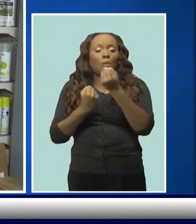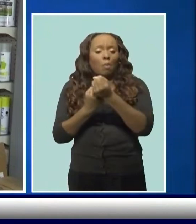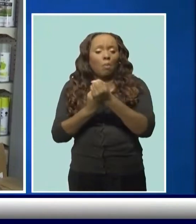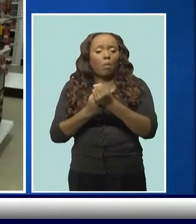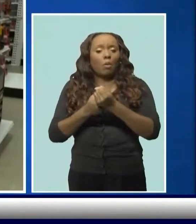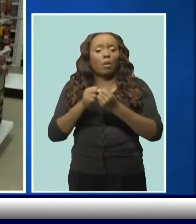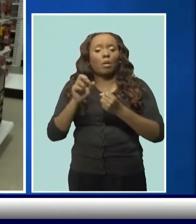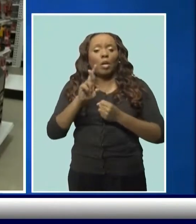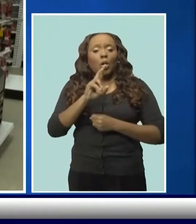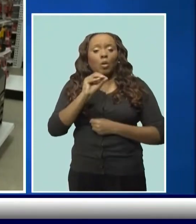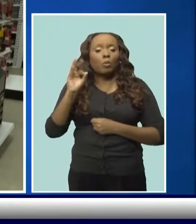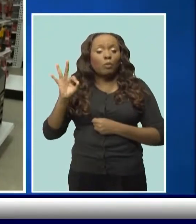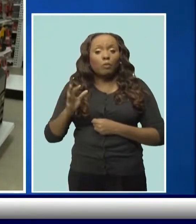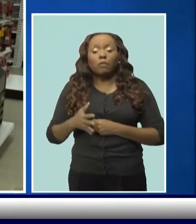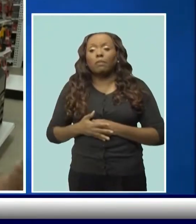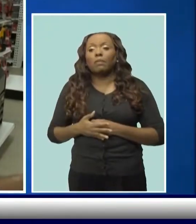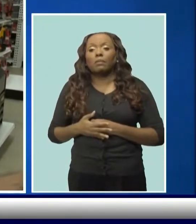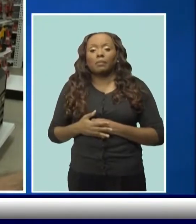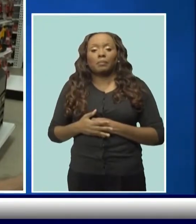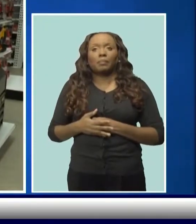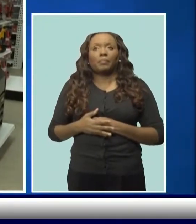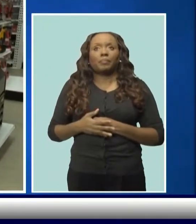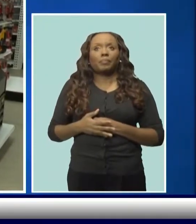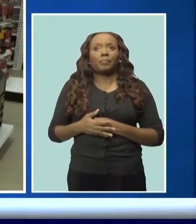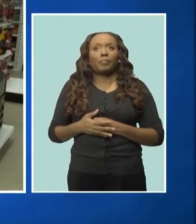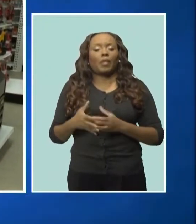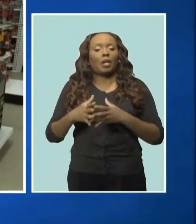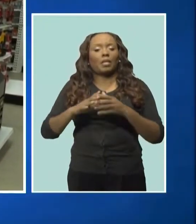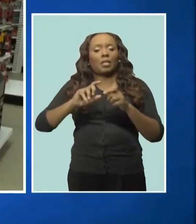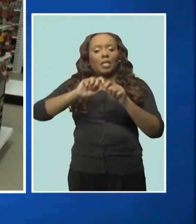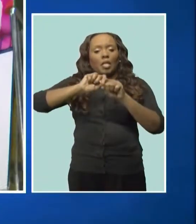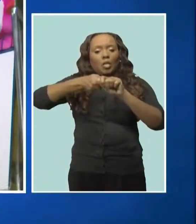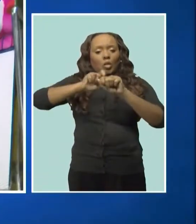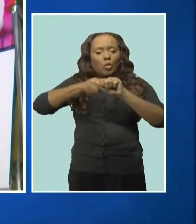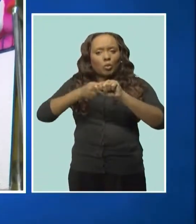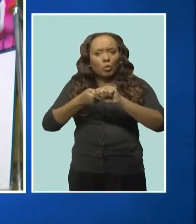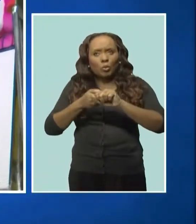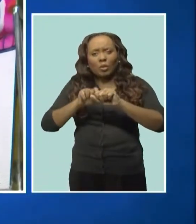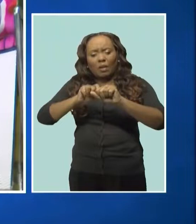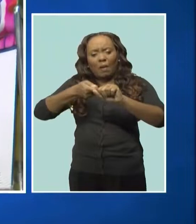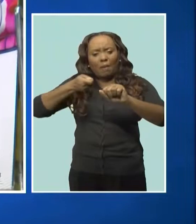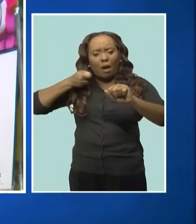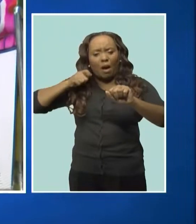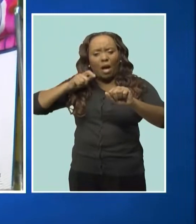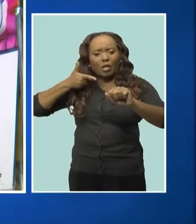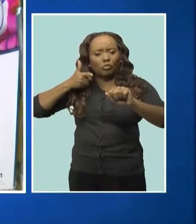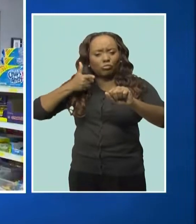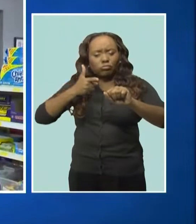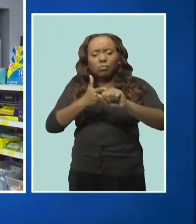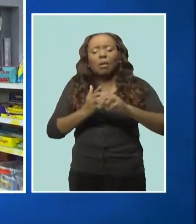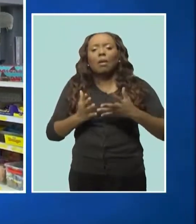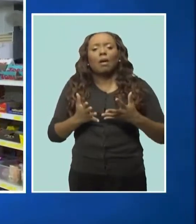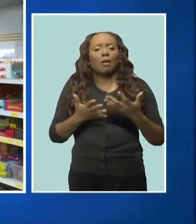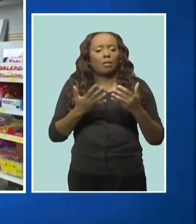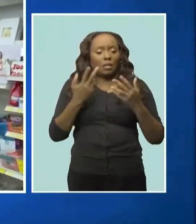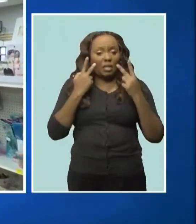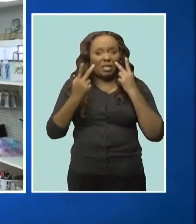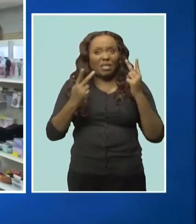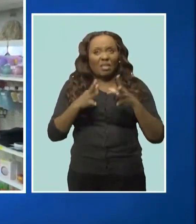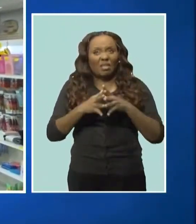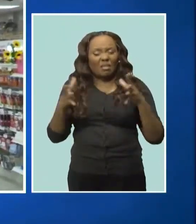all of that. And also we also have a very large quantity of screws available. Mr. Hadley adds he too has seen